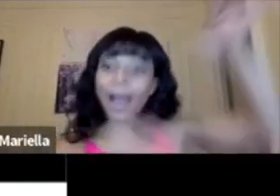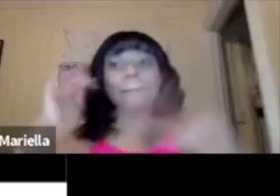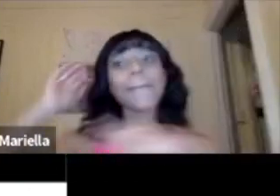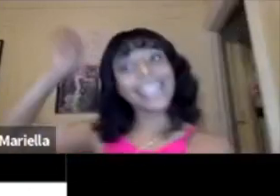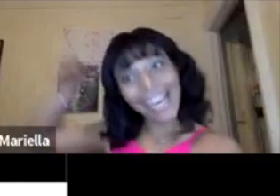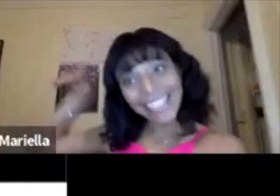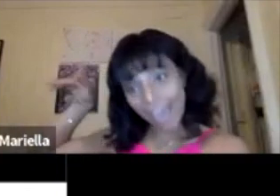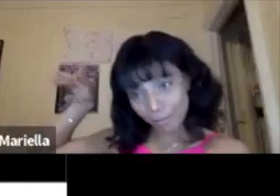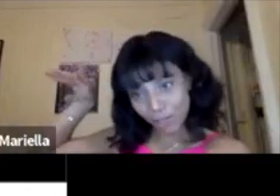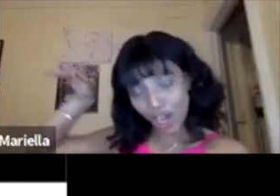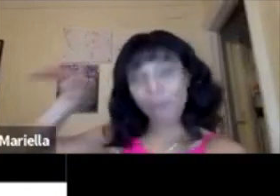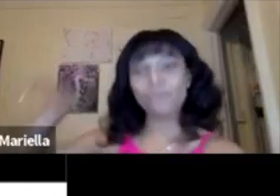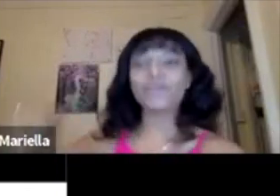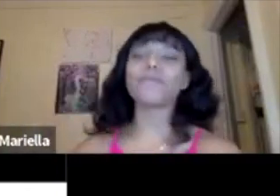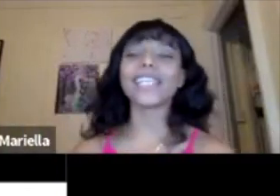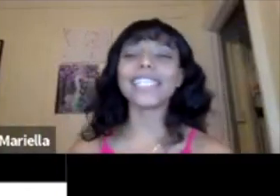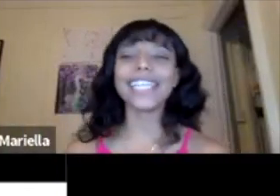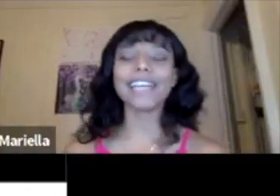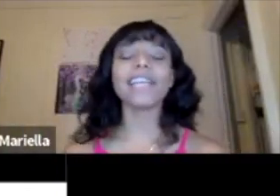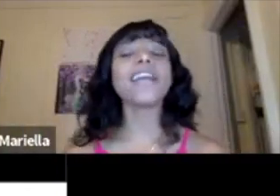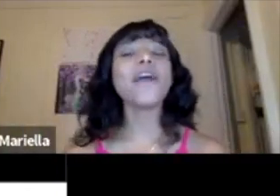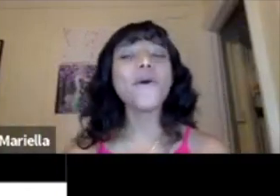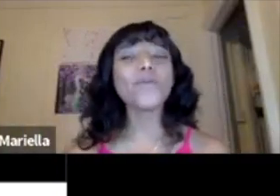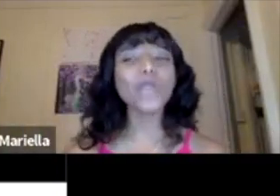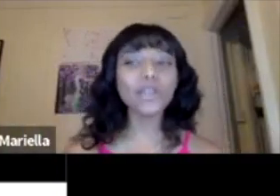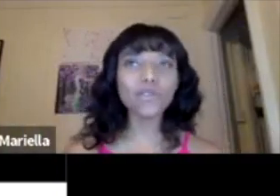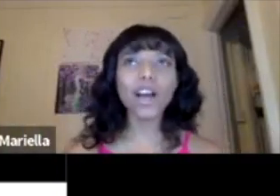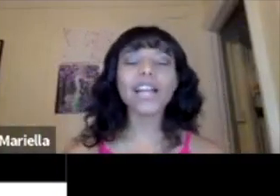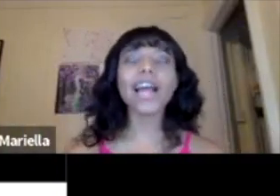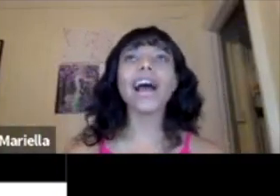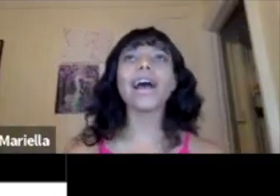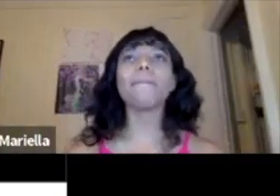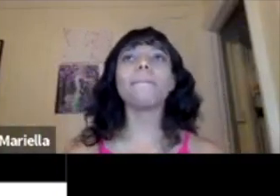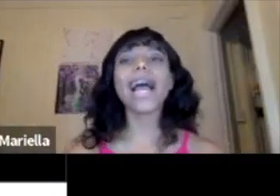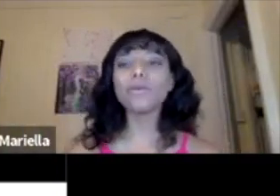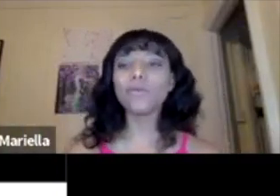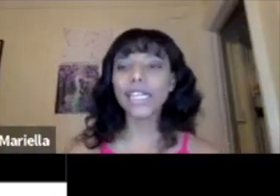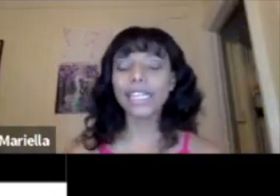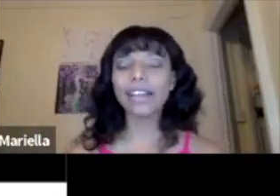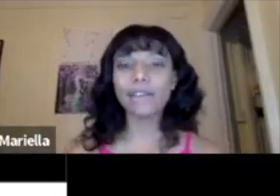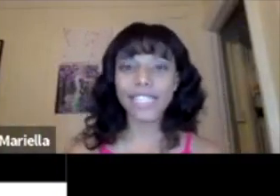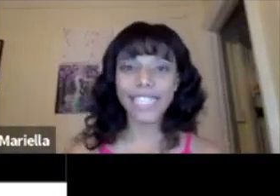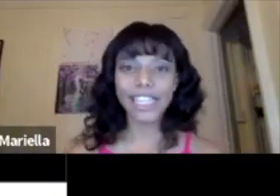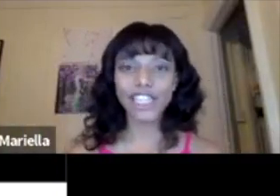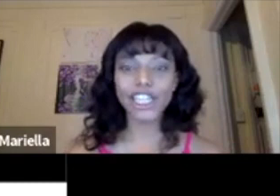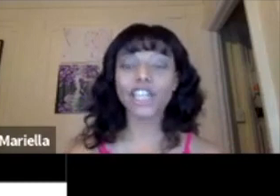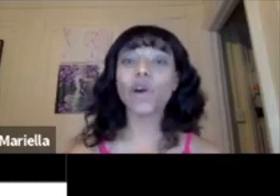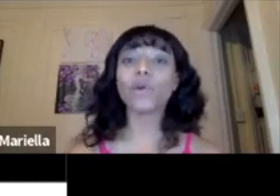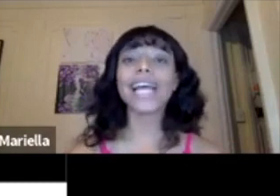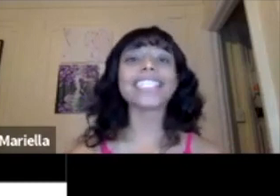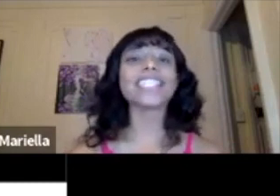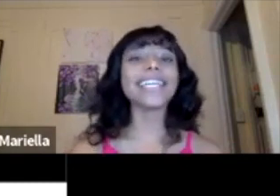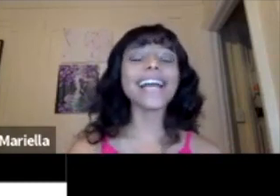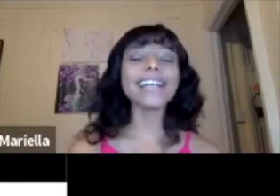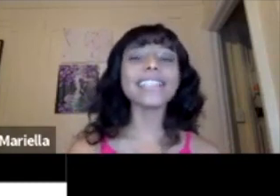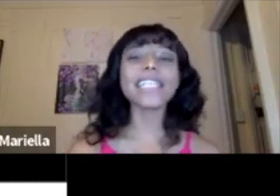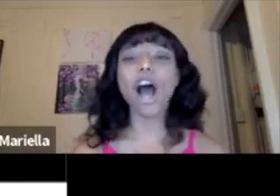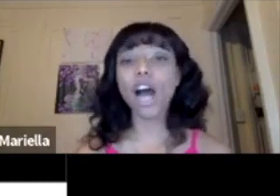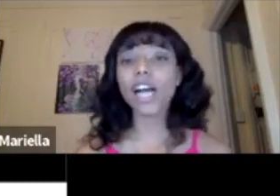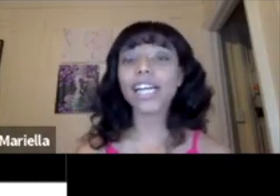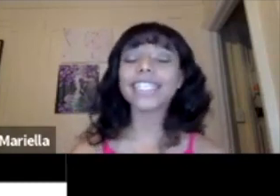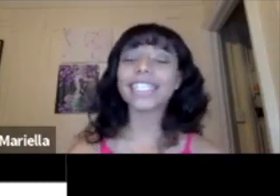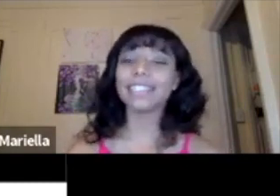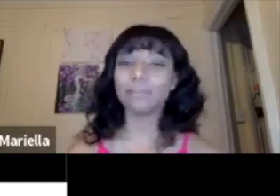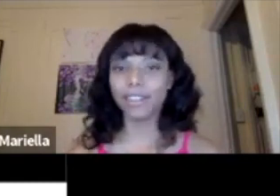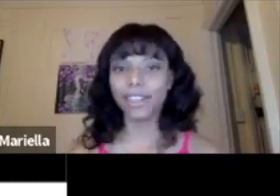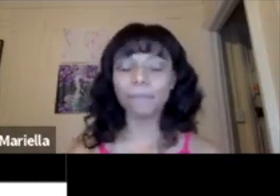job, my nighttime job with private hearing. We run a bi-weekly conversation known as Chicas